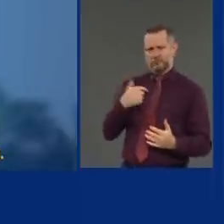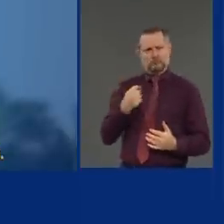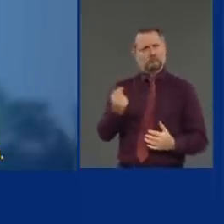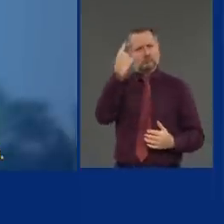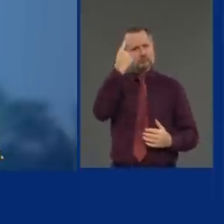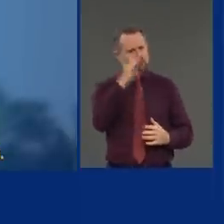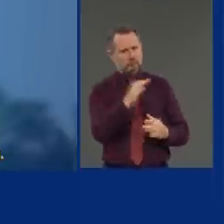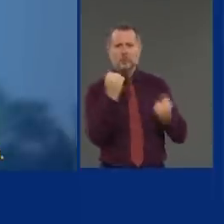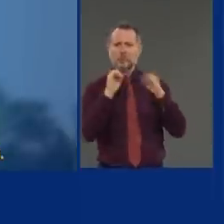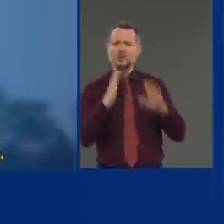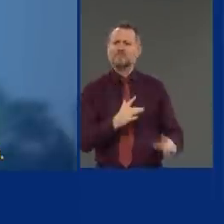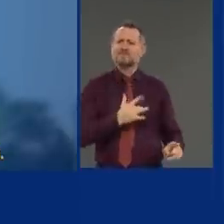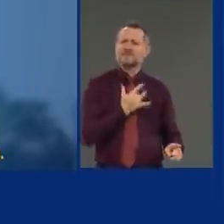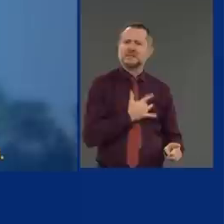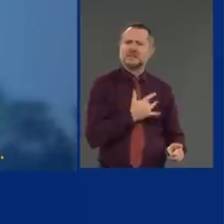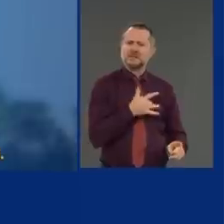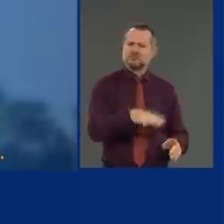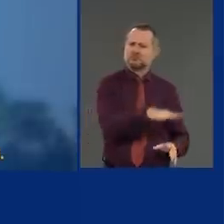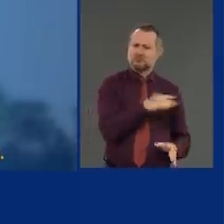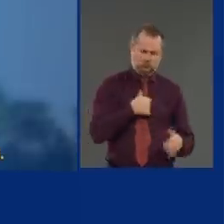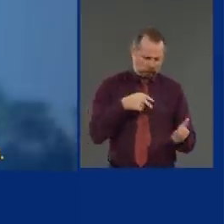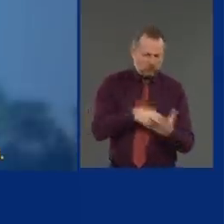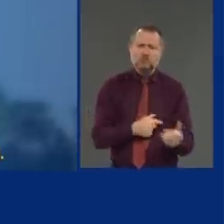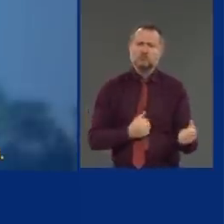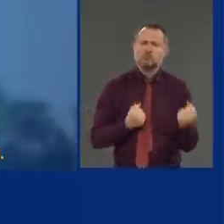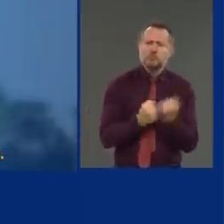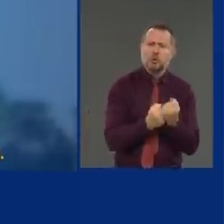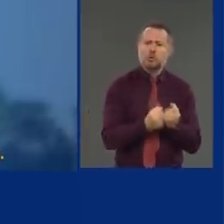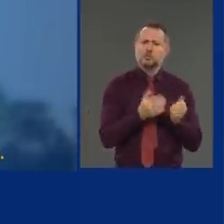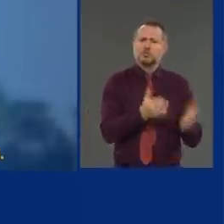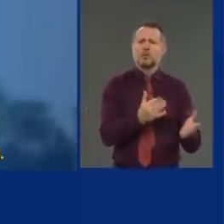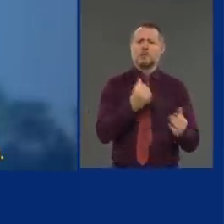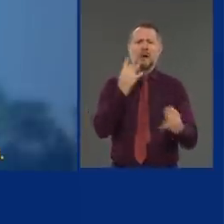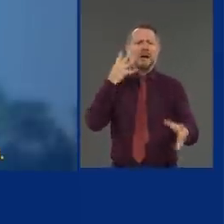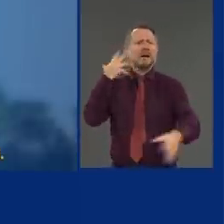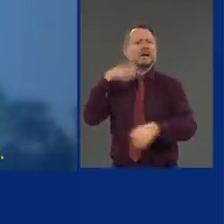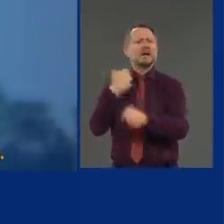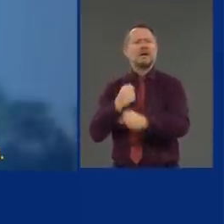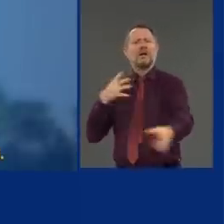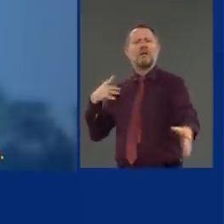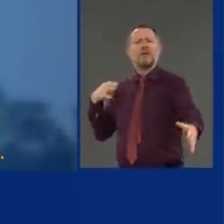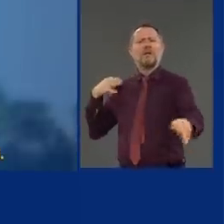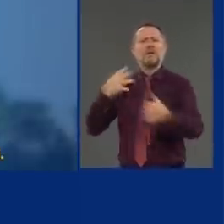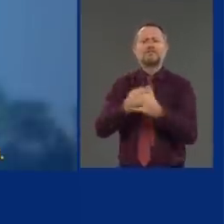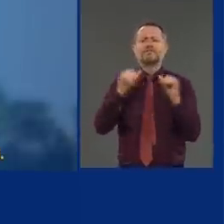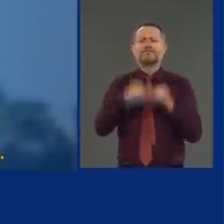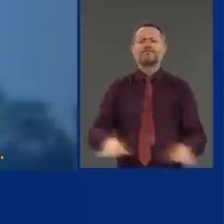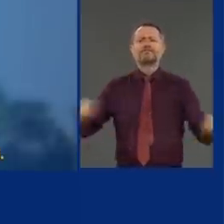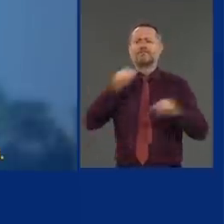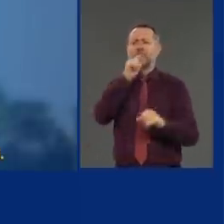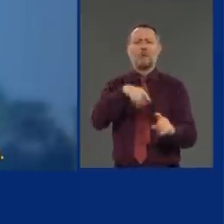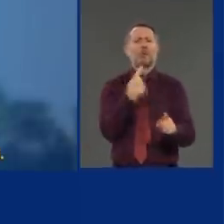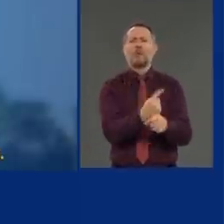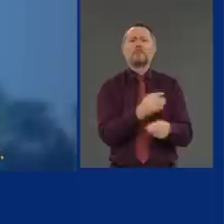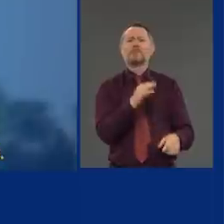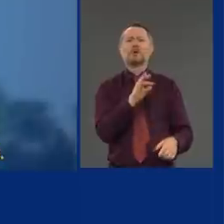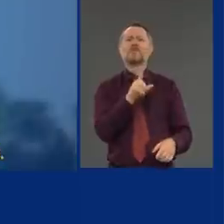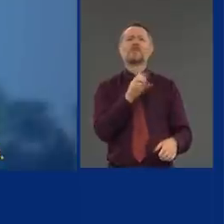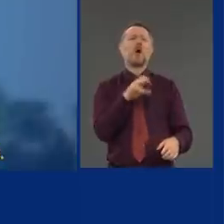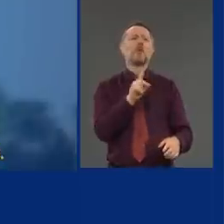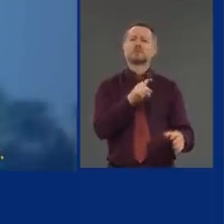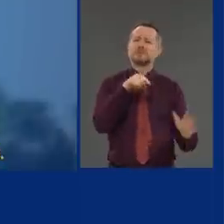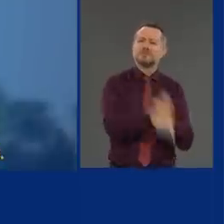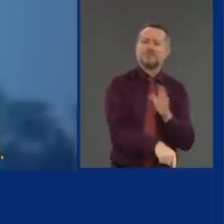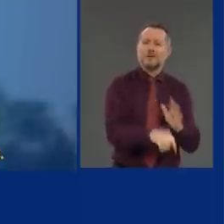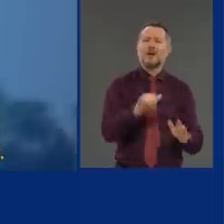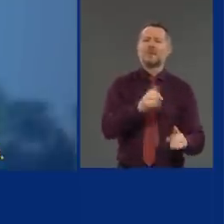many years have we heard about these situations? It's not just Mr. Floyd. It was Amadou Diallo, it